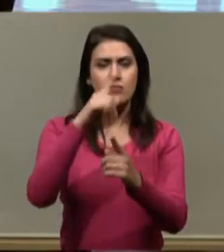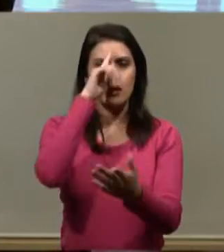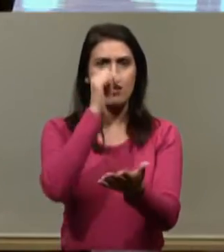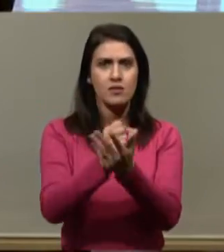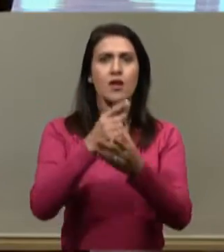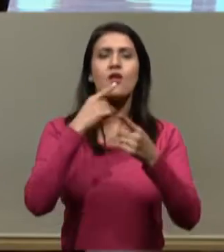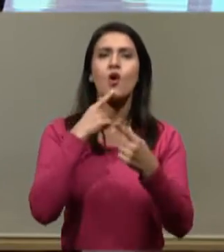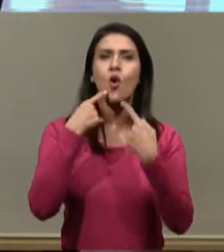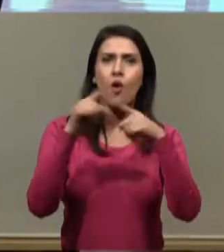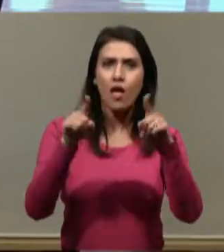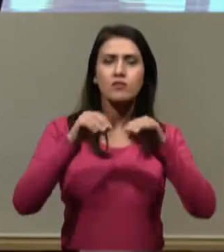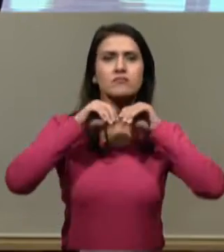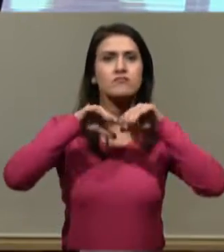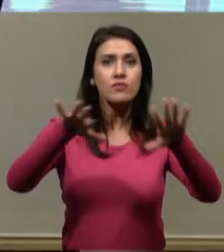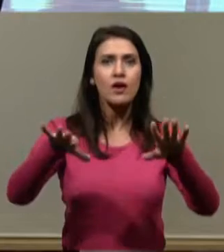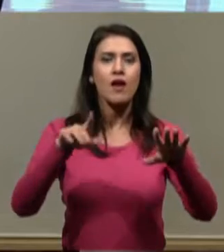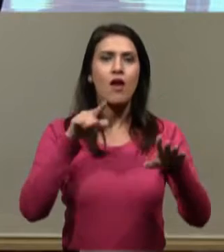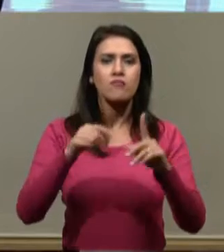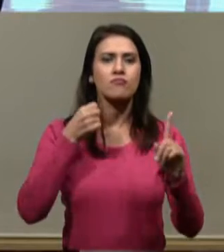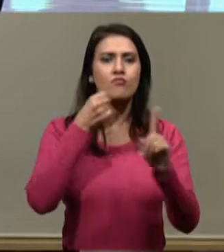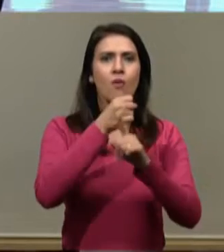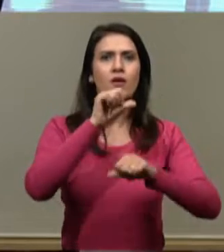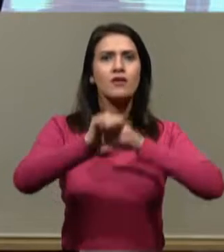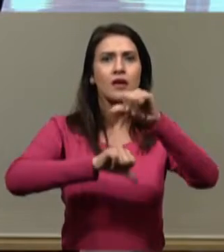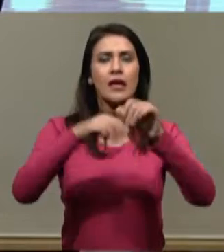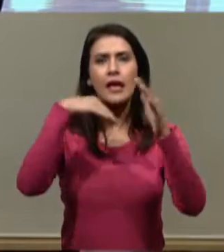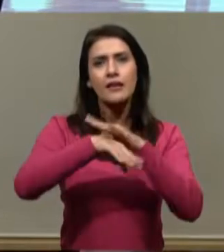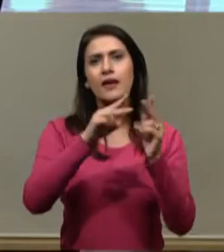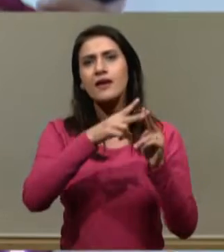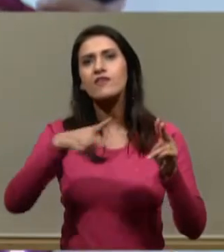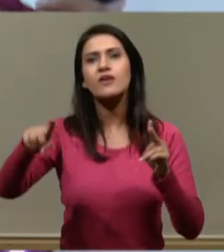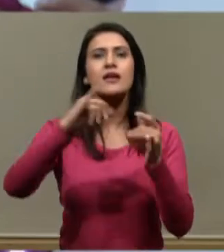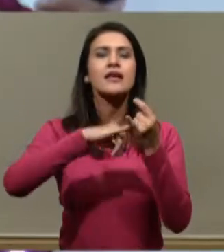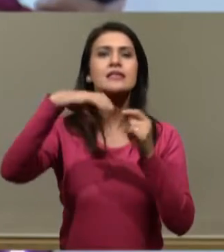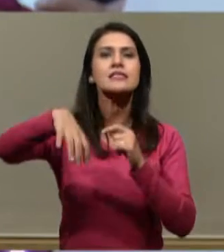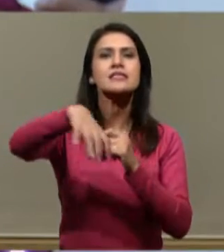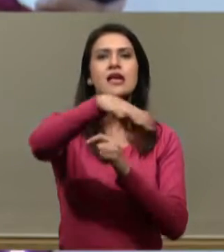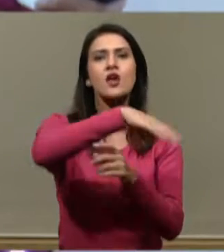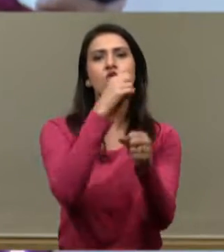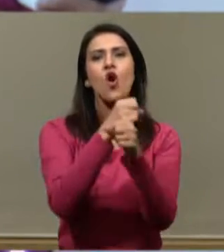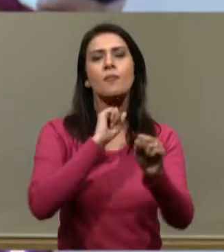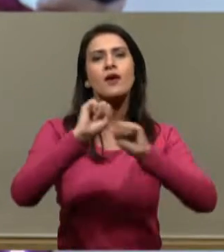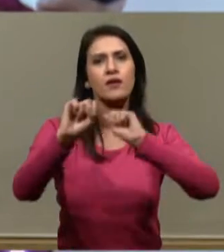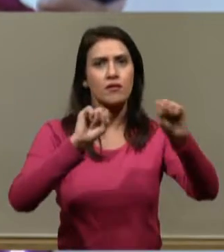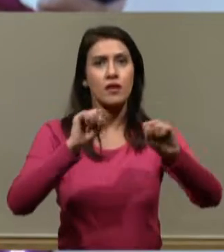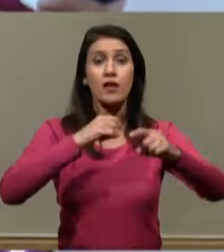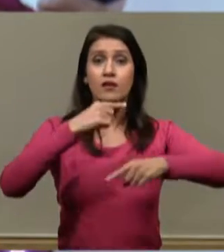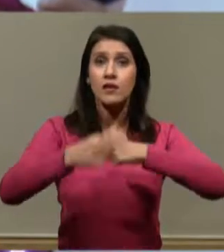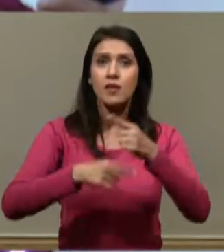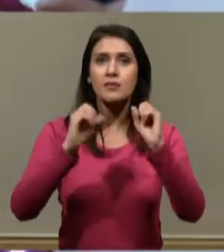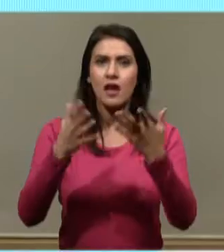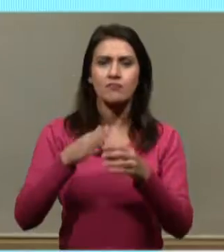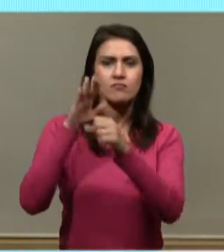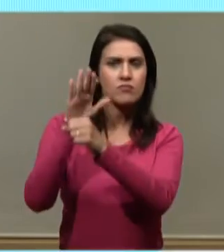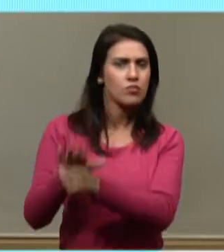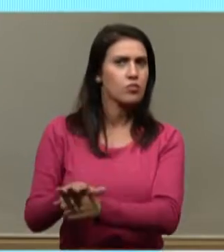set a precedent which sort of triggered a movement within various state governments to start repealing these kind of